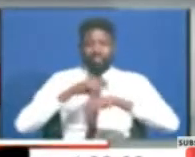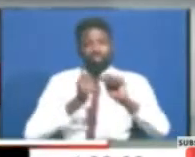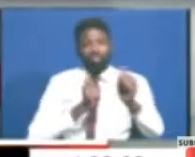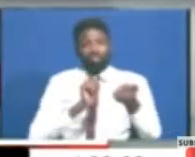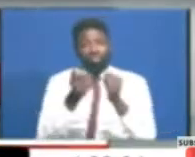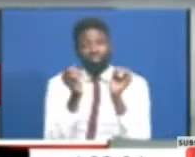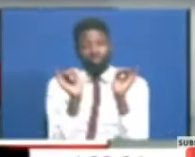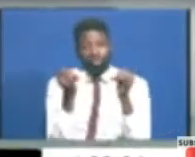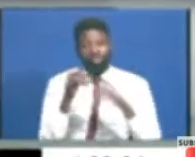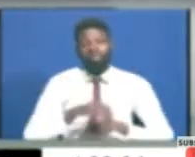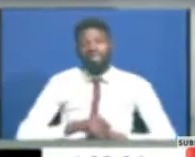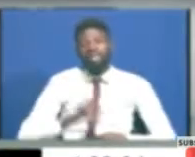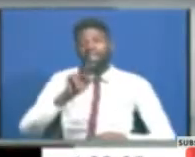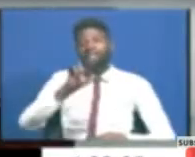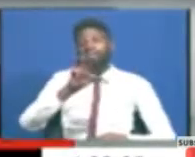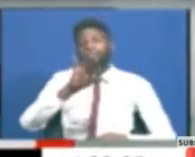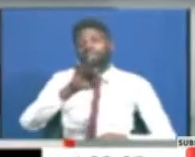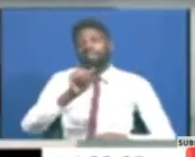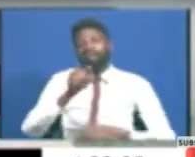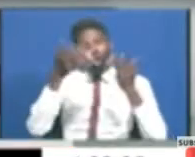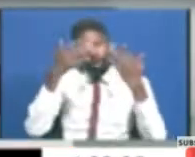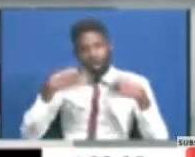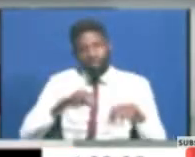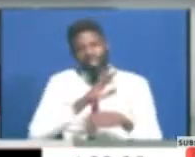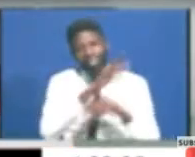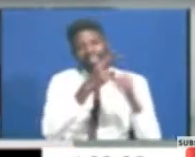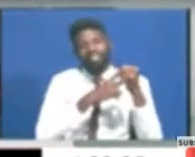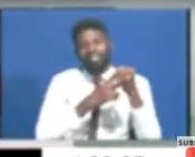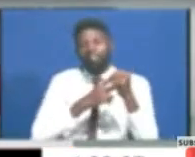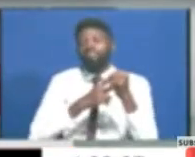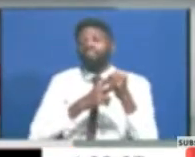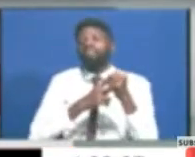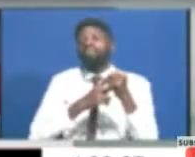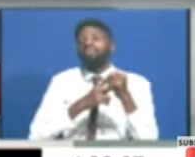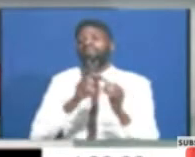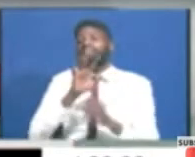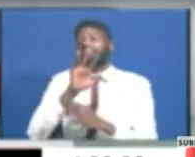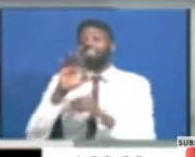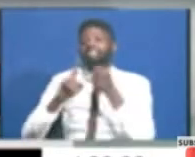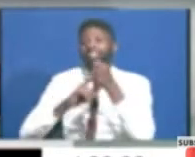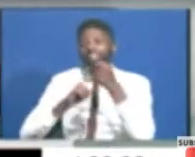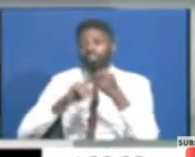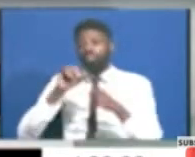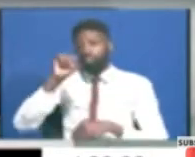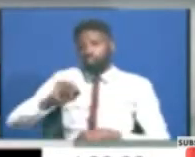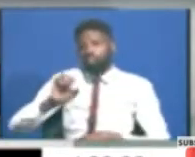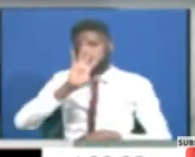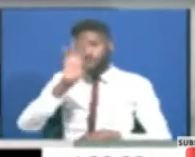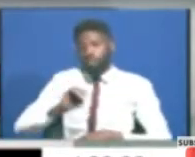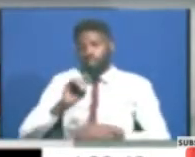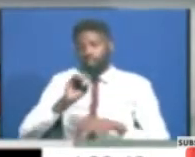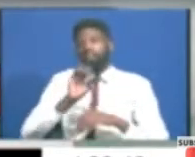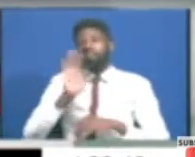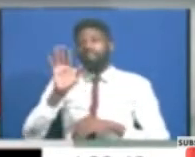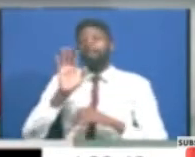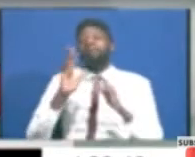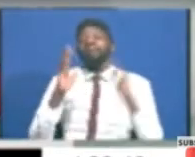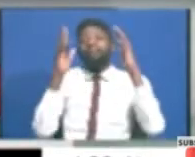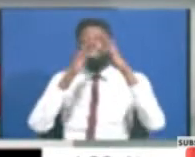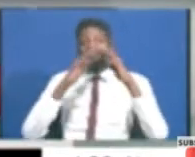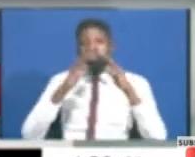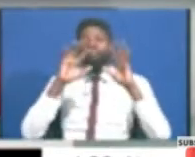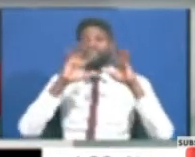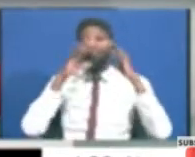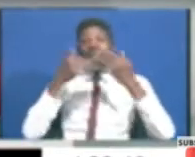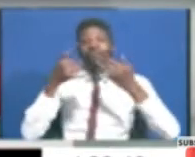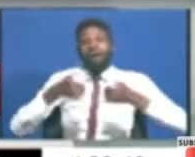Namibia lost 37-66 to host South Africa at the ongoing 2023 Netball World Cup qualifiers in